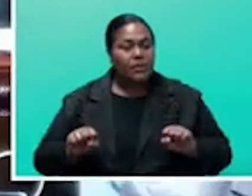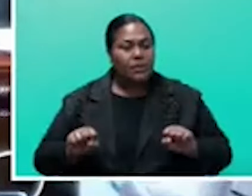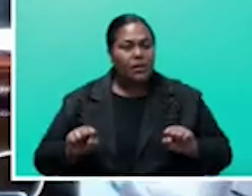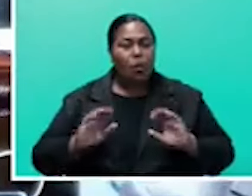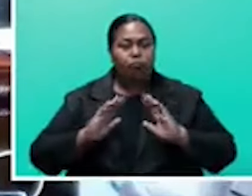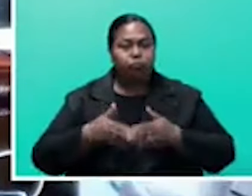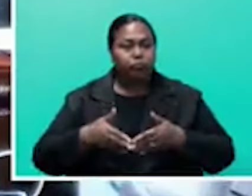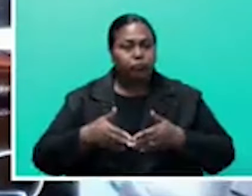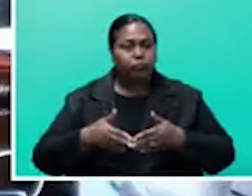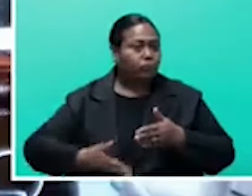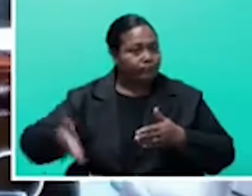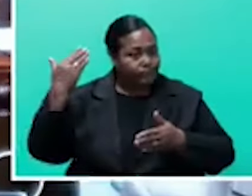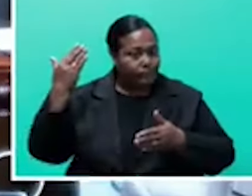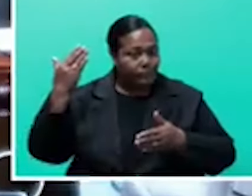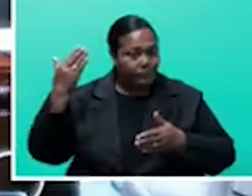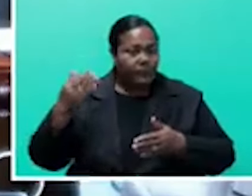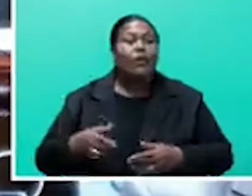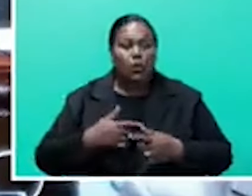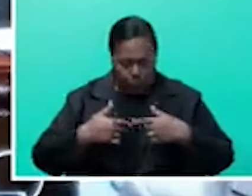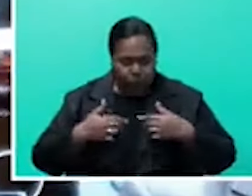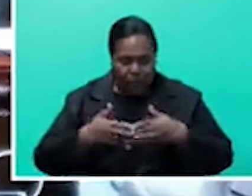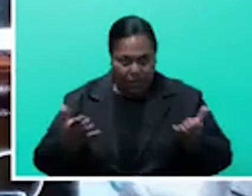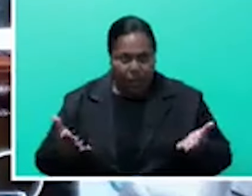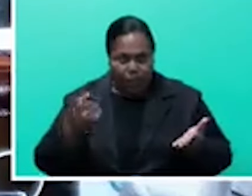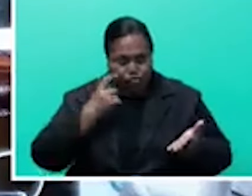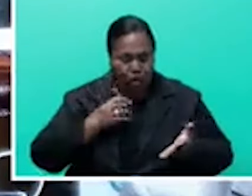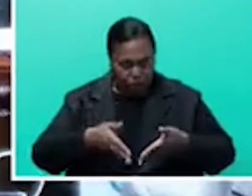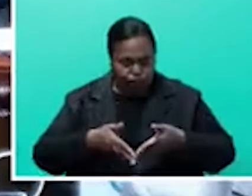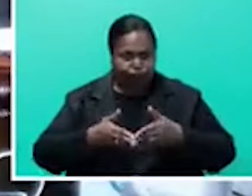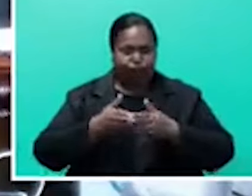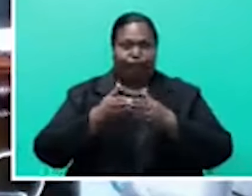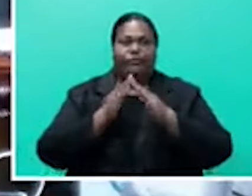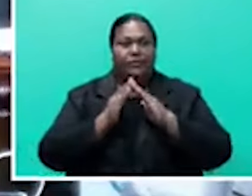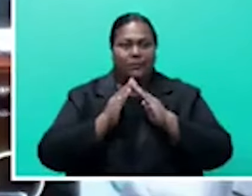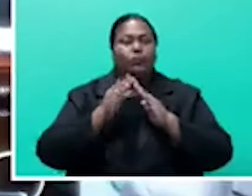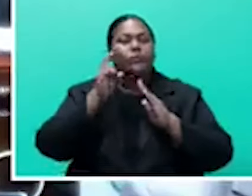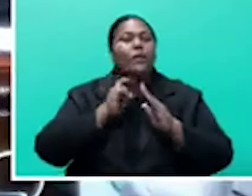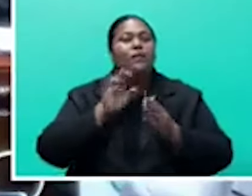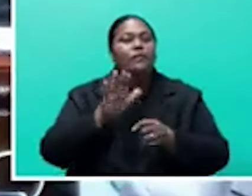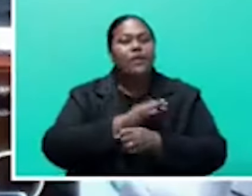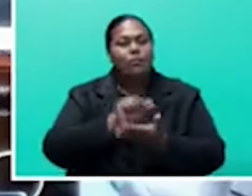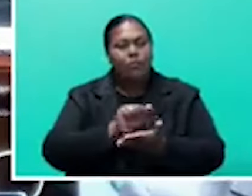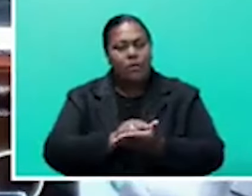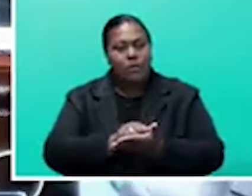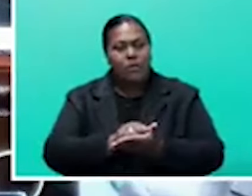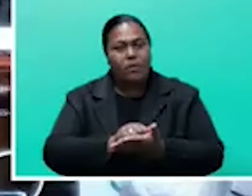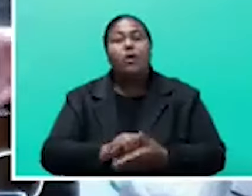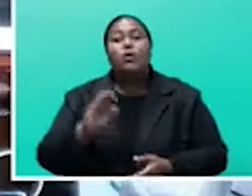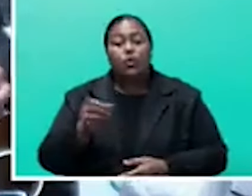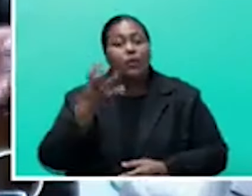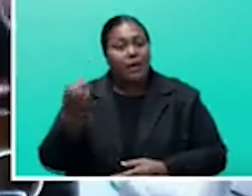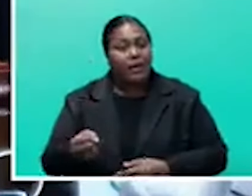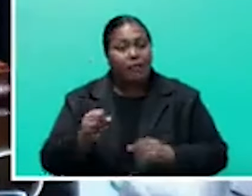of the past that we are now trying to revive, that we are now trying to put in place so that there